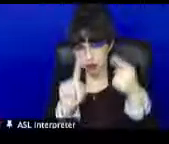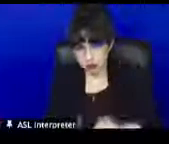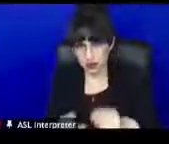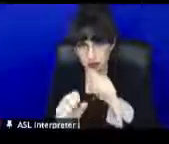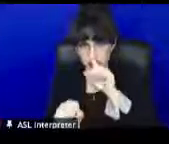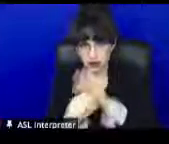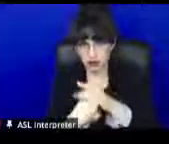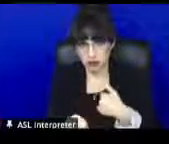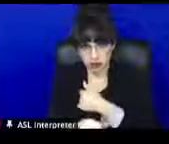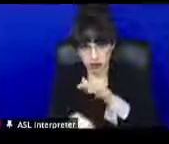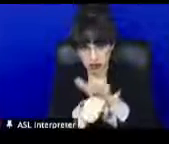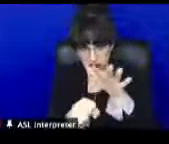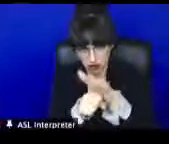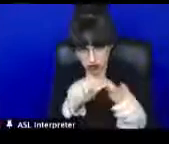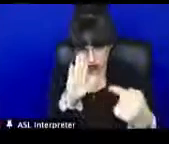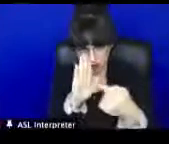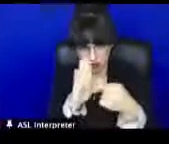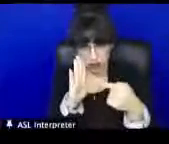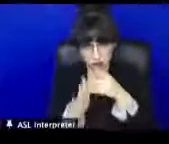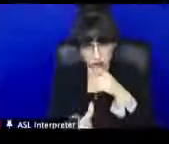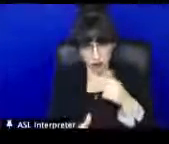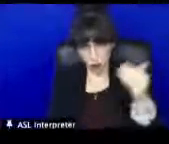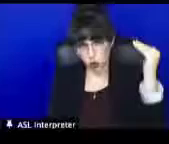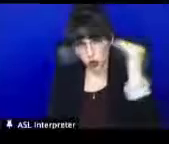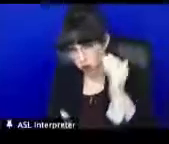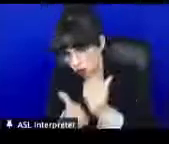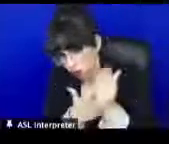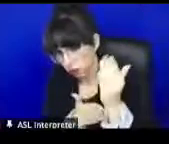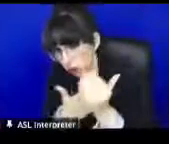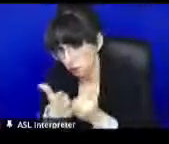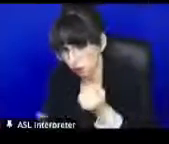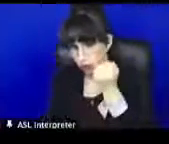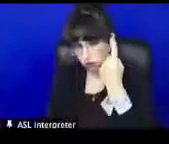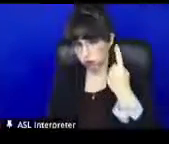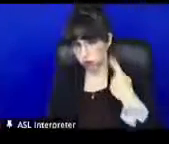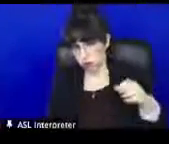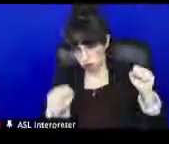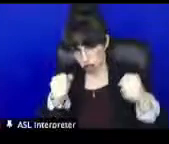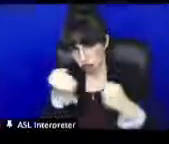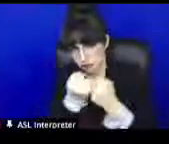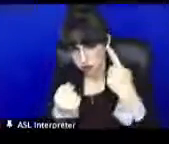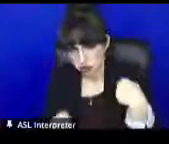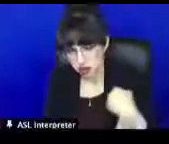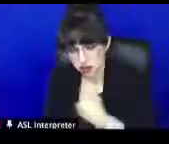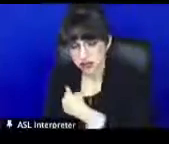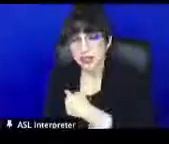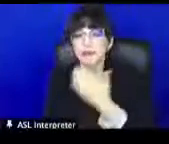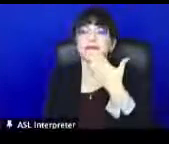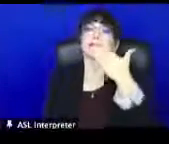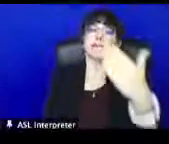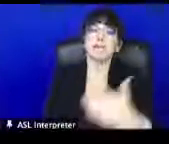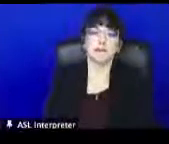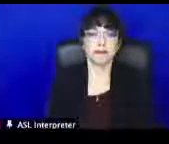we have representatives who know us, understand us, and can advocate for us. Thank you.